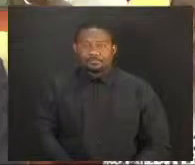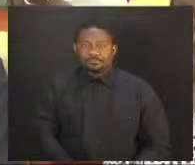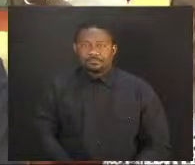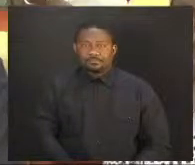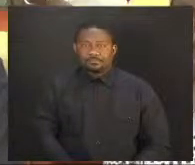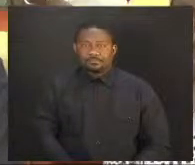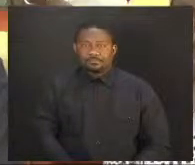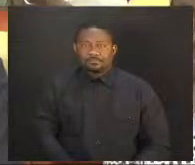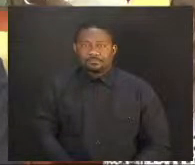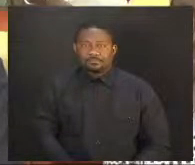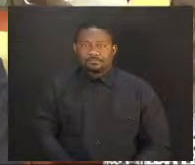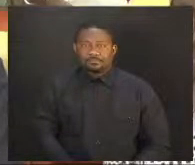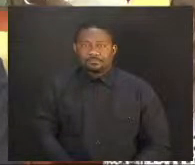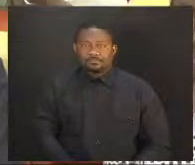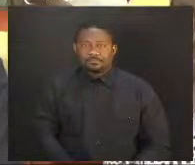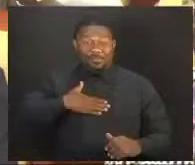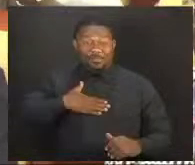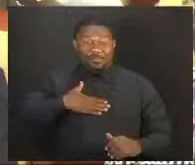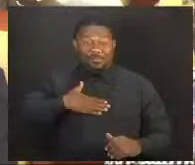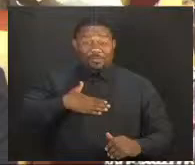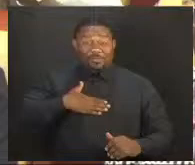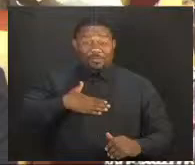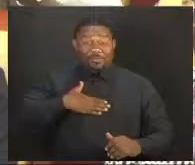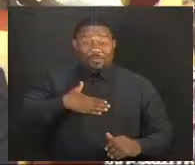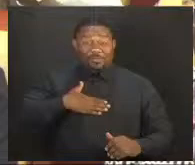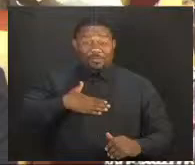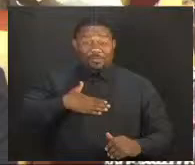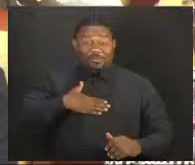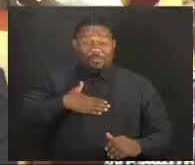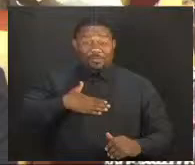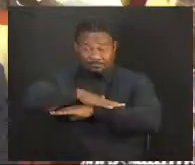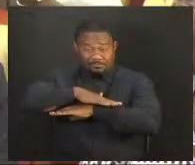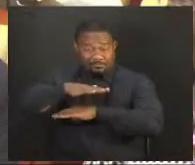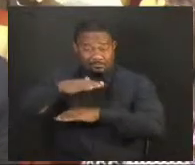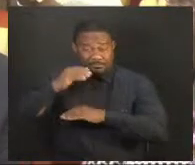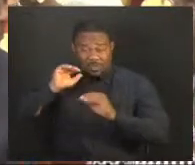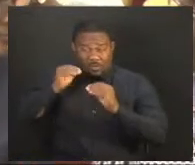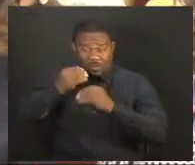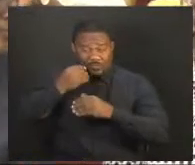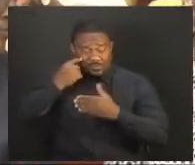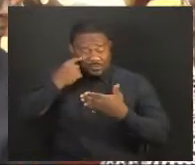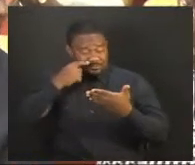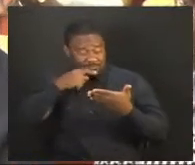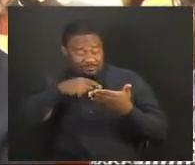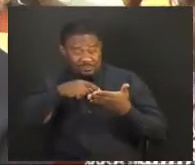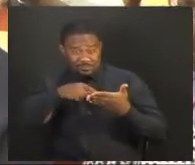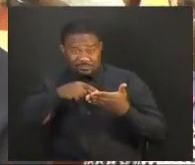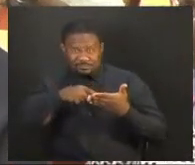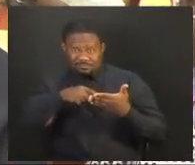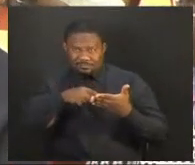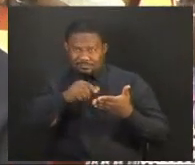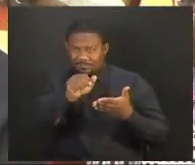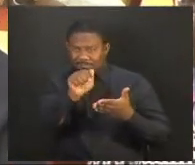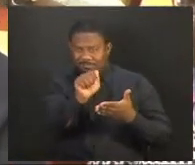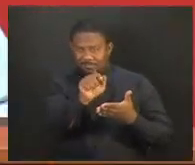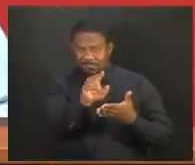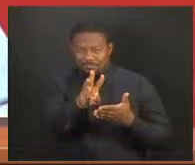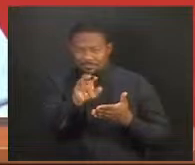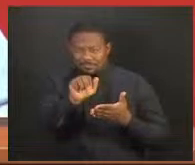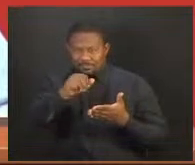Yes, table office kindly cross-check the correct spelling of Aquapim.